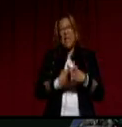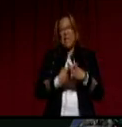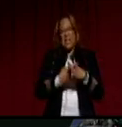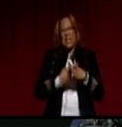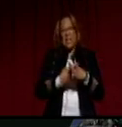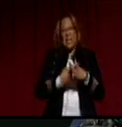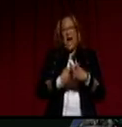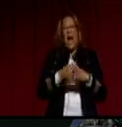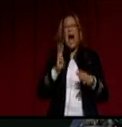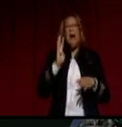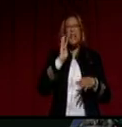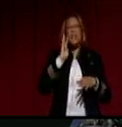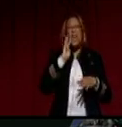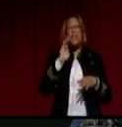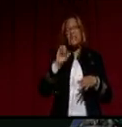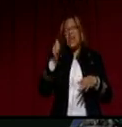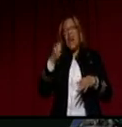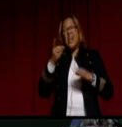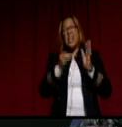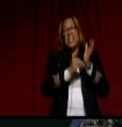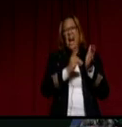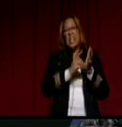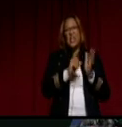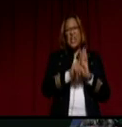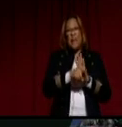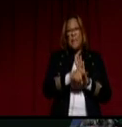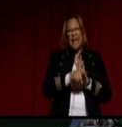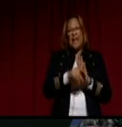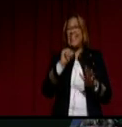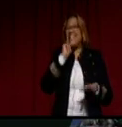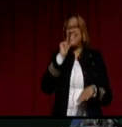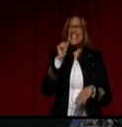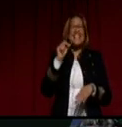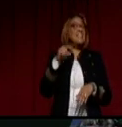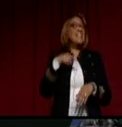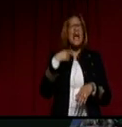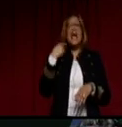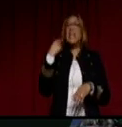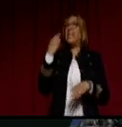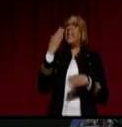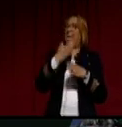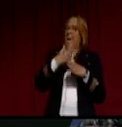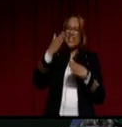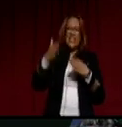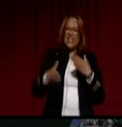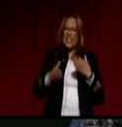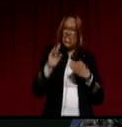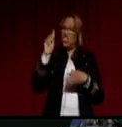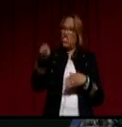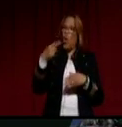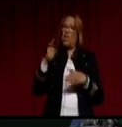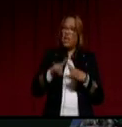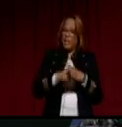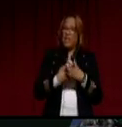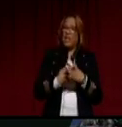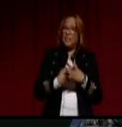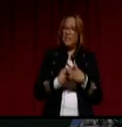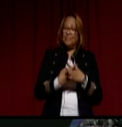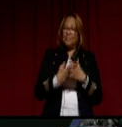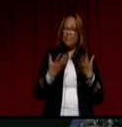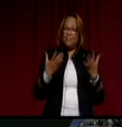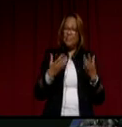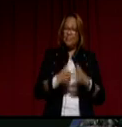Dr. Mason and Dr. Arnold about that in a minute. But this is not the end. This is probably just the beginning. Would you think